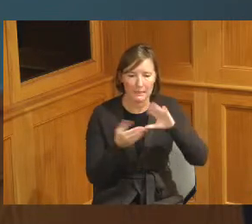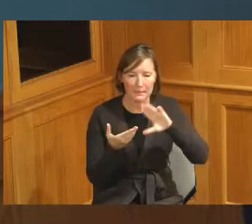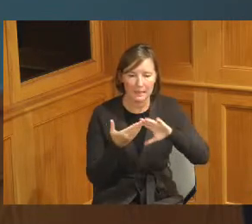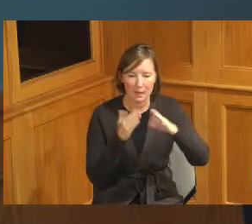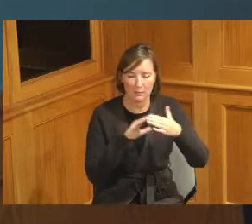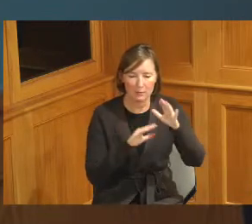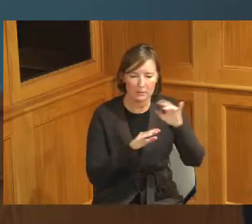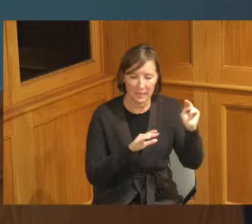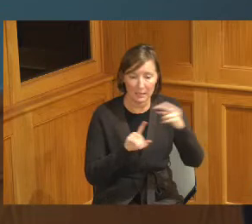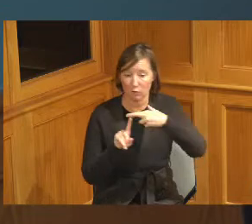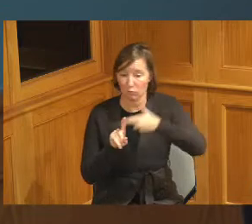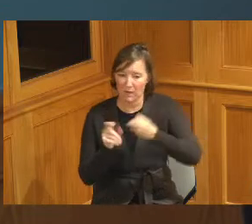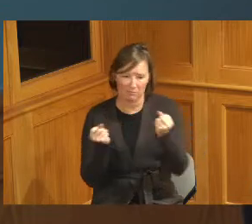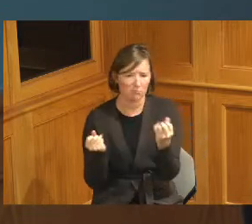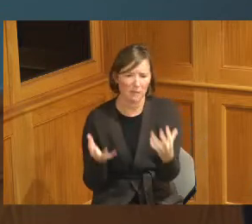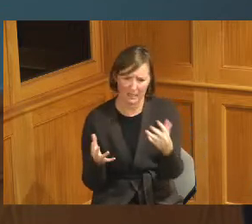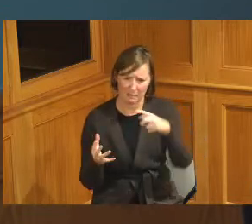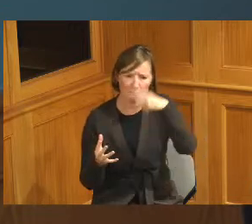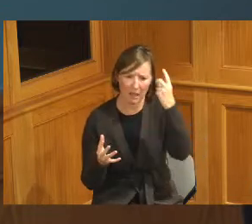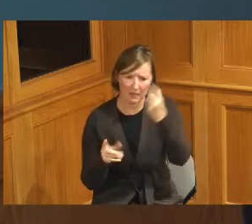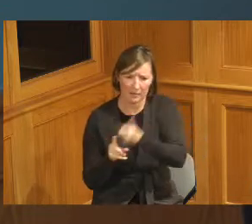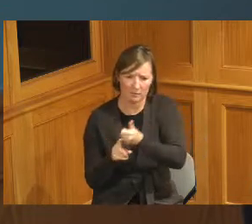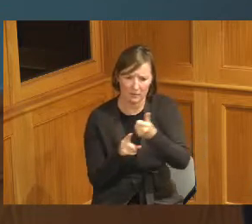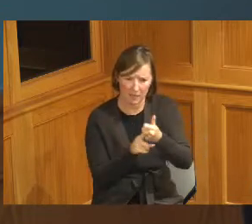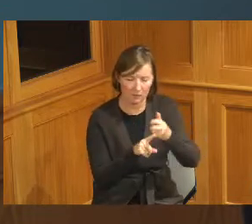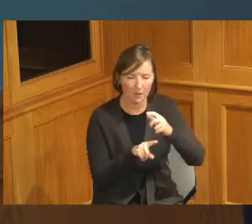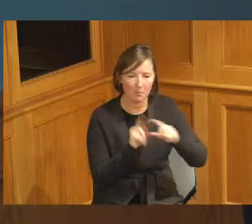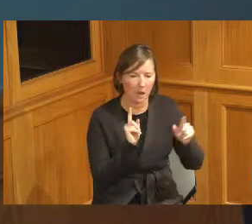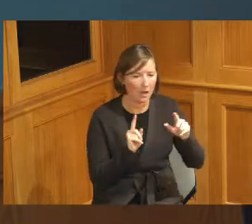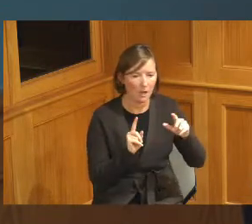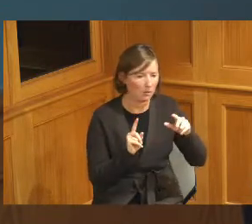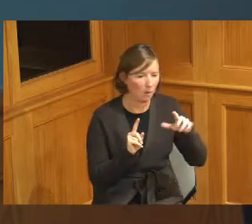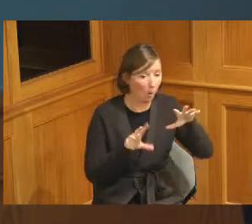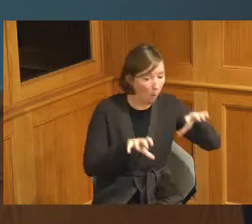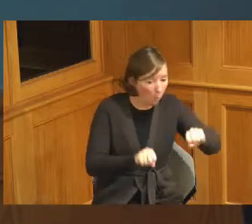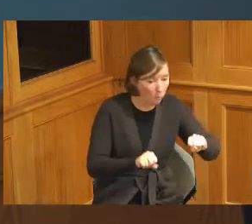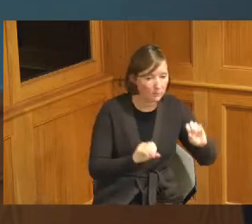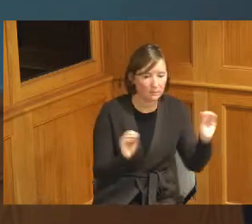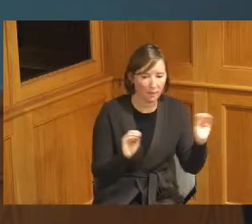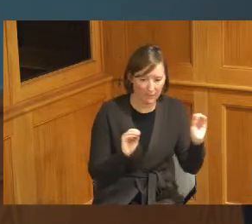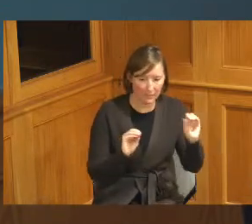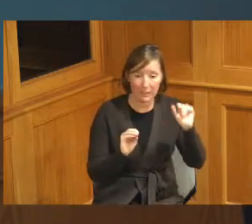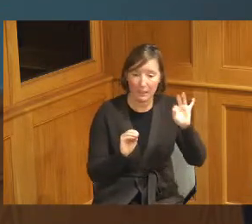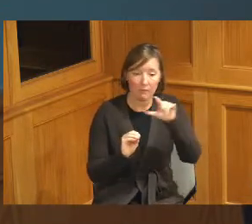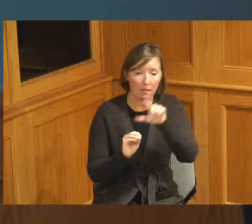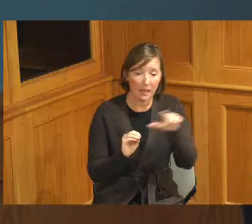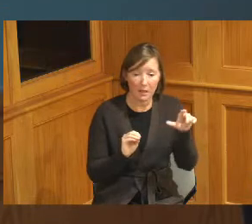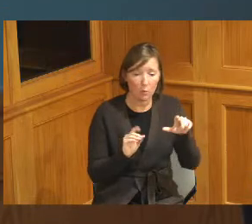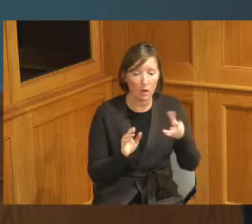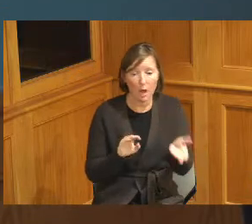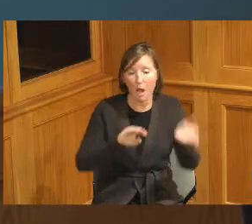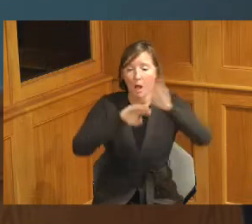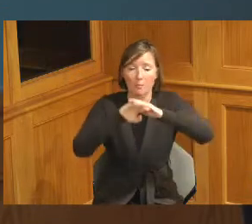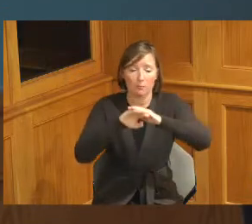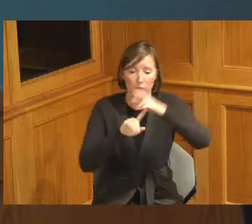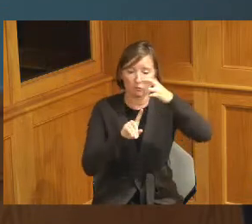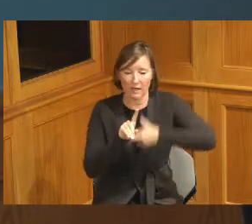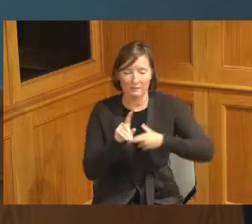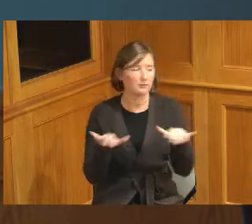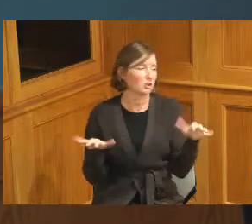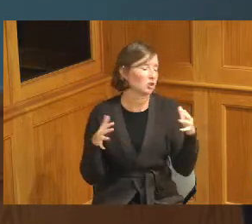of renters, and if the landlord goes on the rent, it wipes out the whole ecosystem of Black-owned